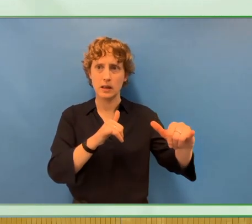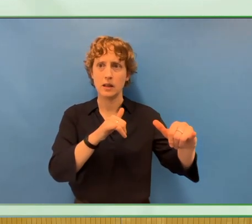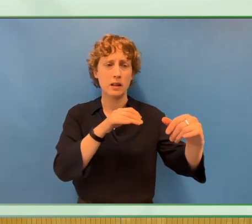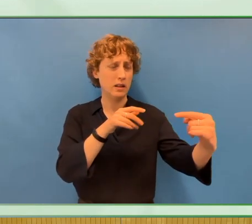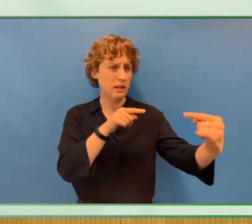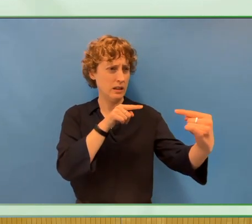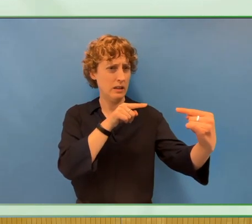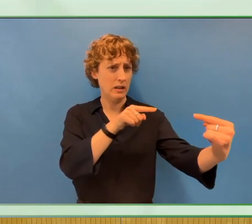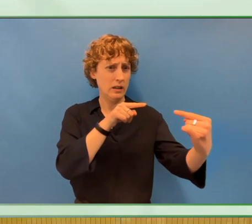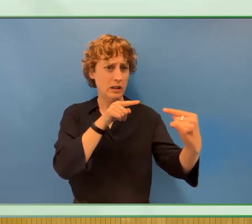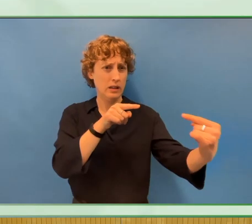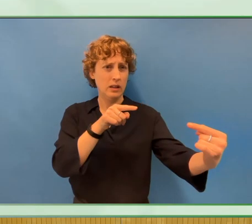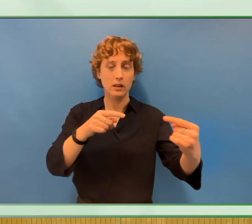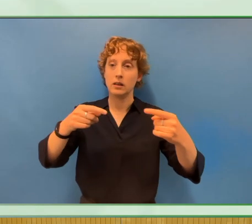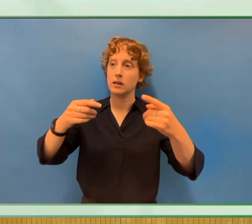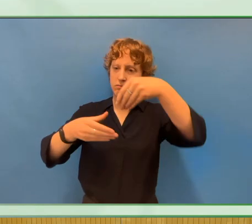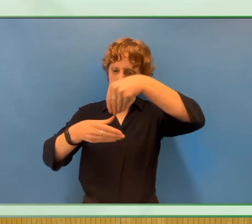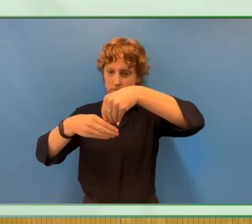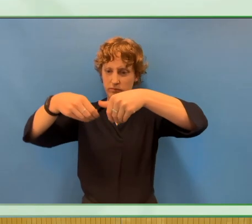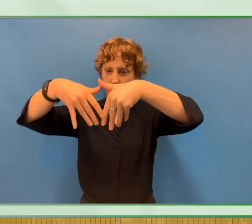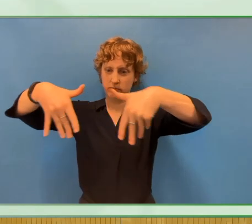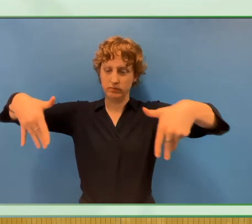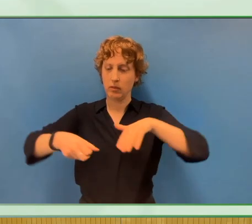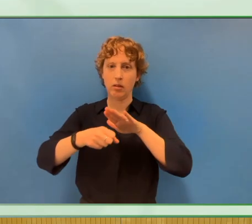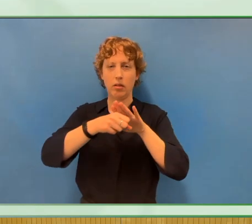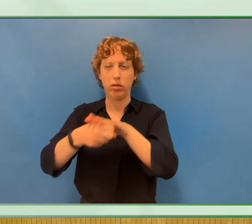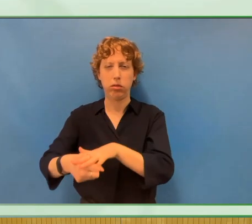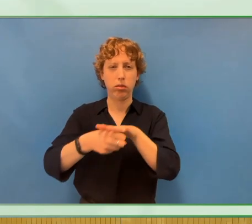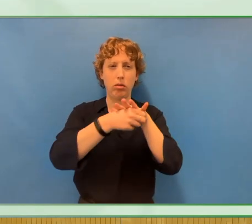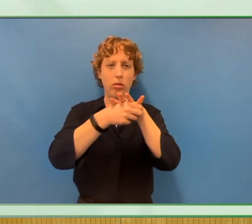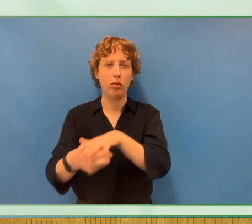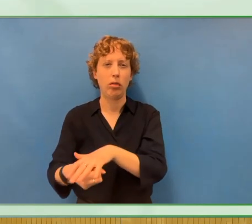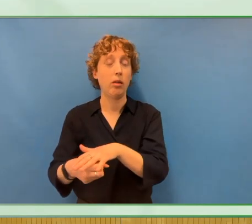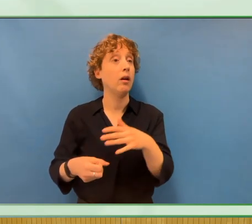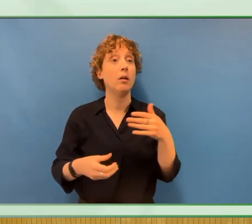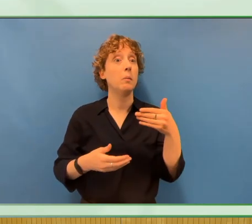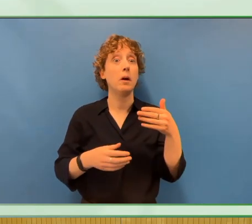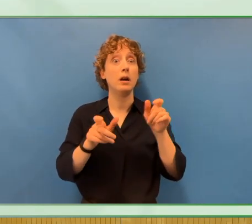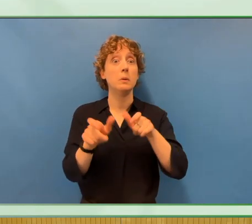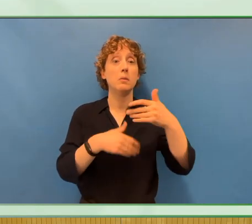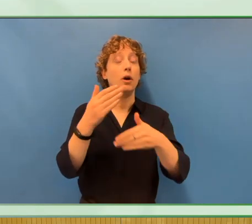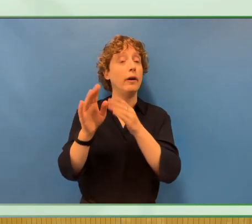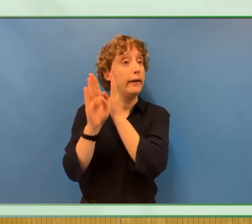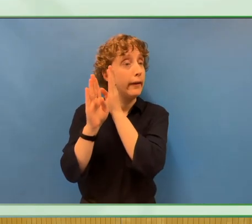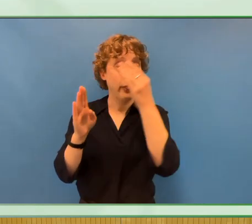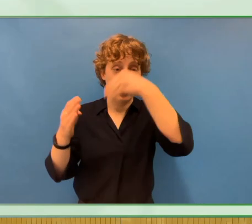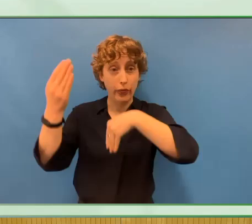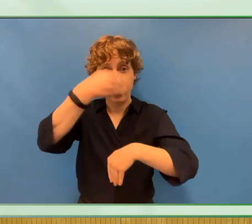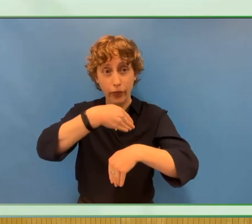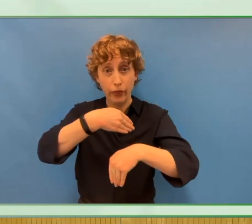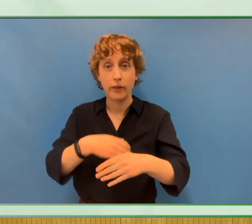think businesses really fully understand all the barriers and the way, how structural discrimination presents